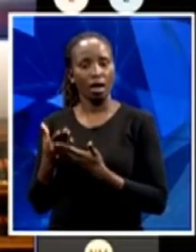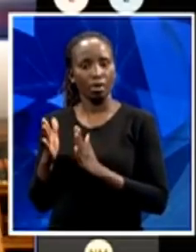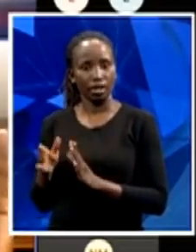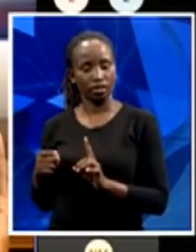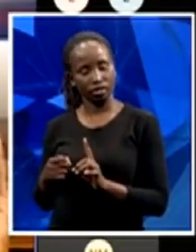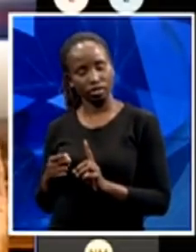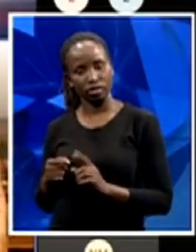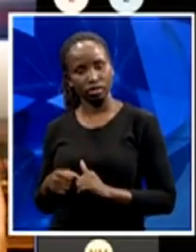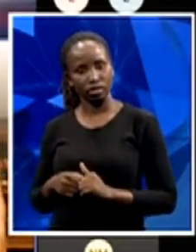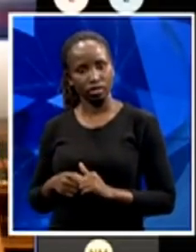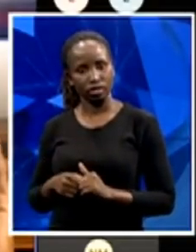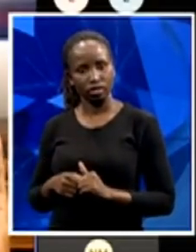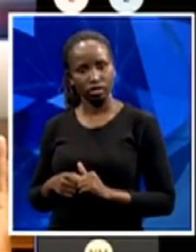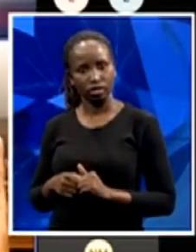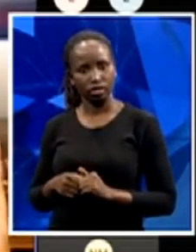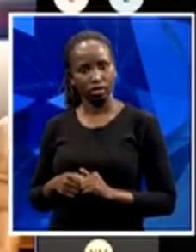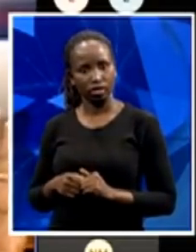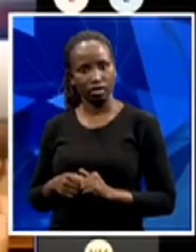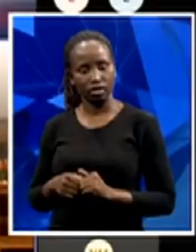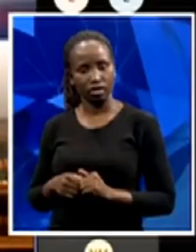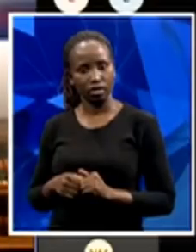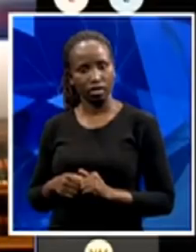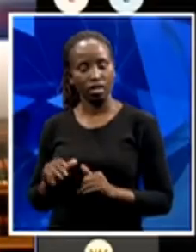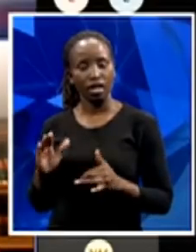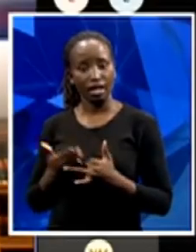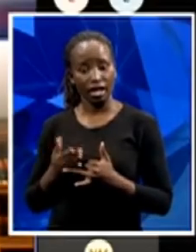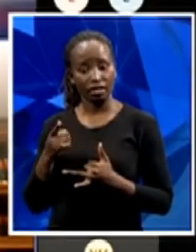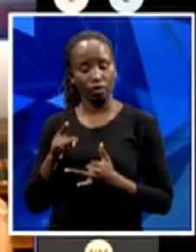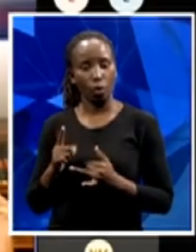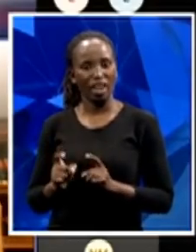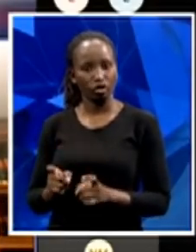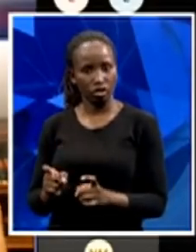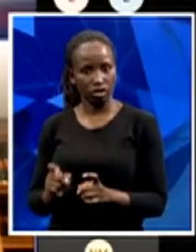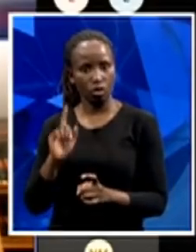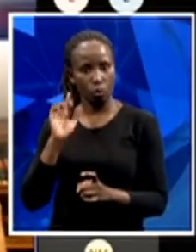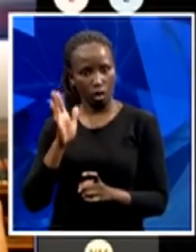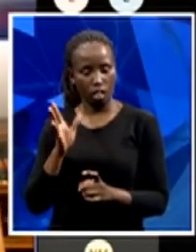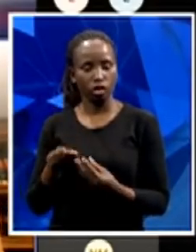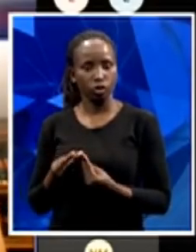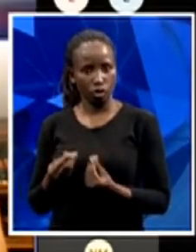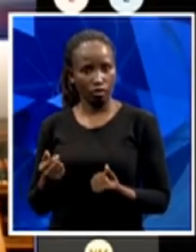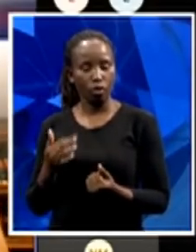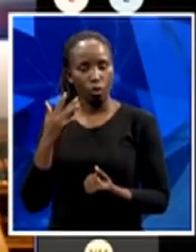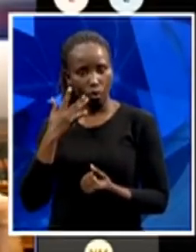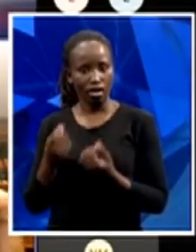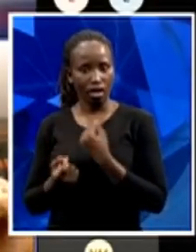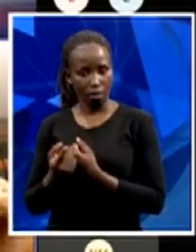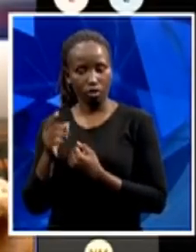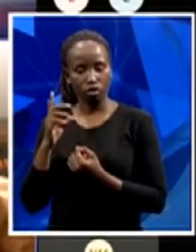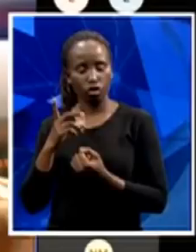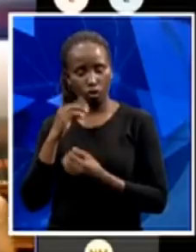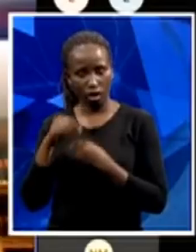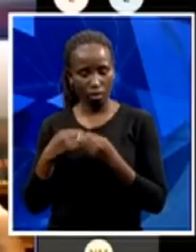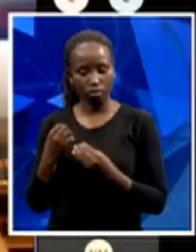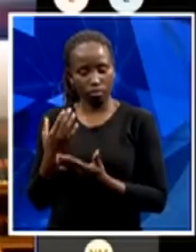The case for urgency will be dealt with when we get to the main application, but each applicant has a duty to satisfy this